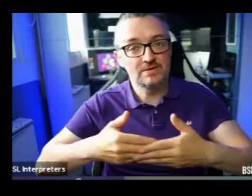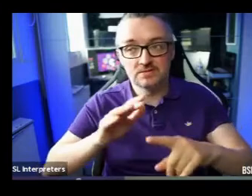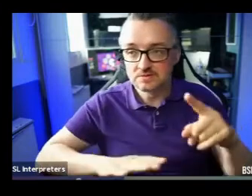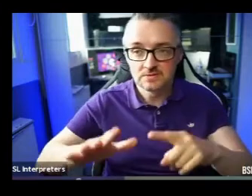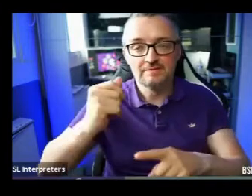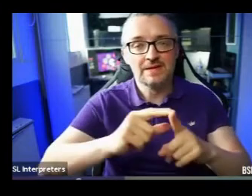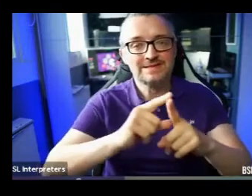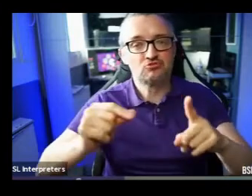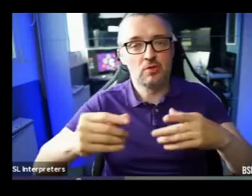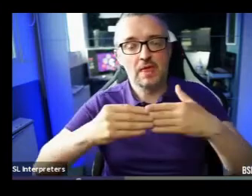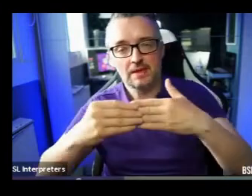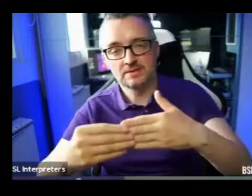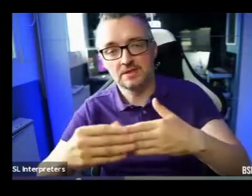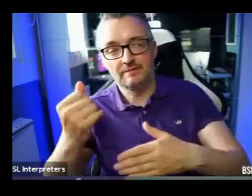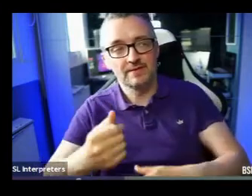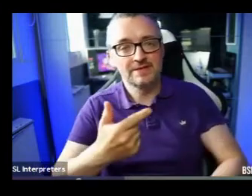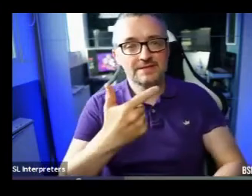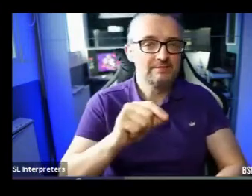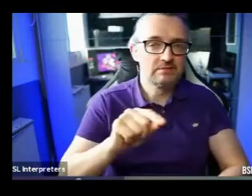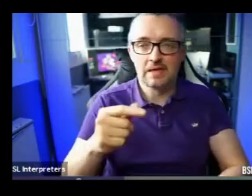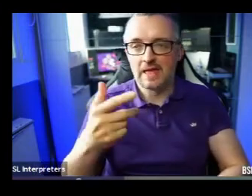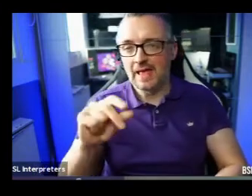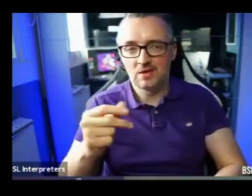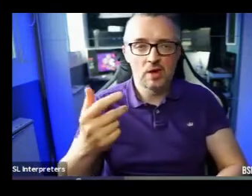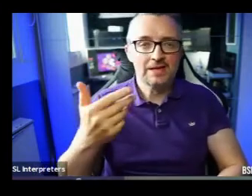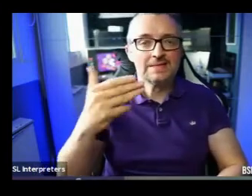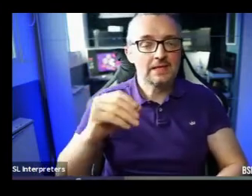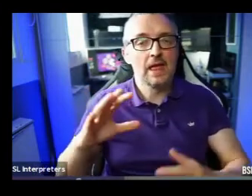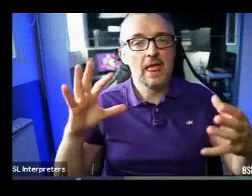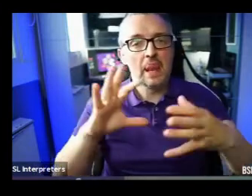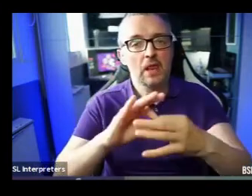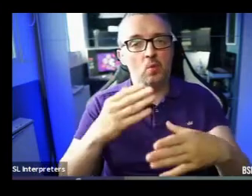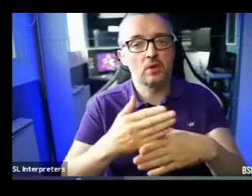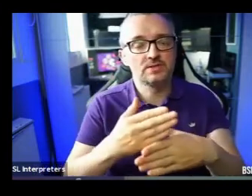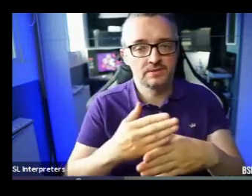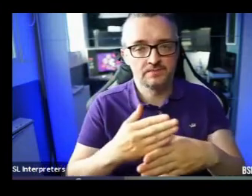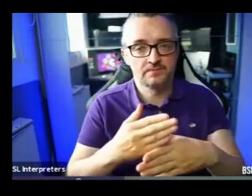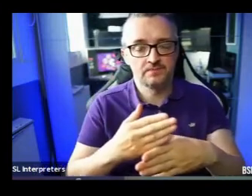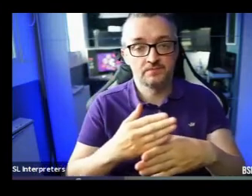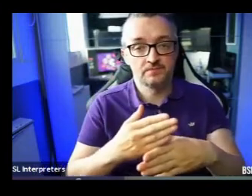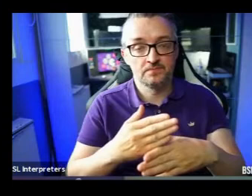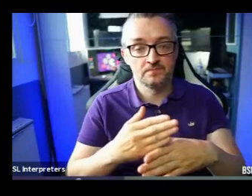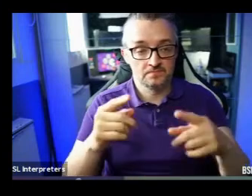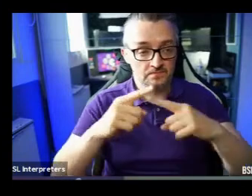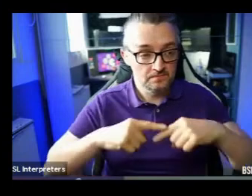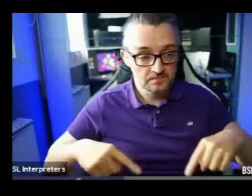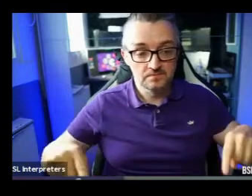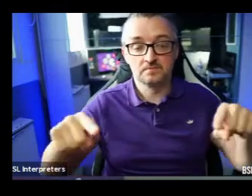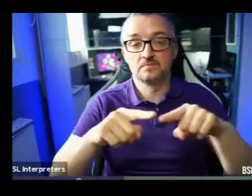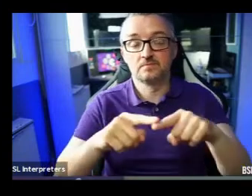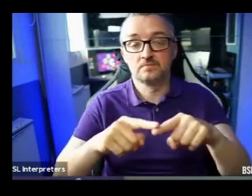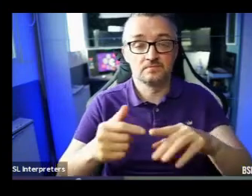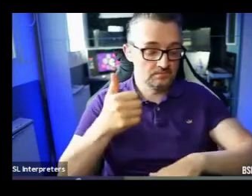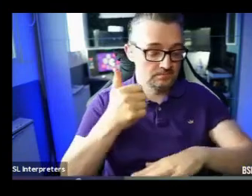across Scotland. We've got digital leaders, and we've got 70, 80 to 90 light workers. None of these